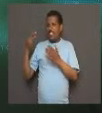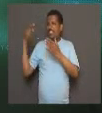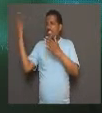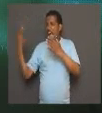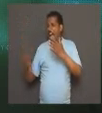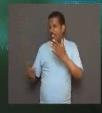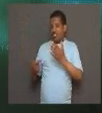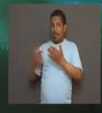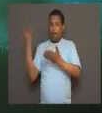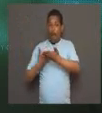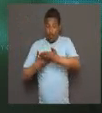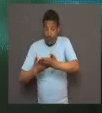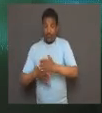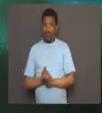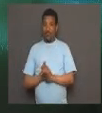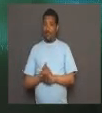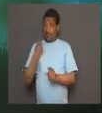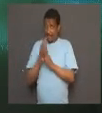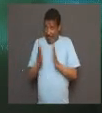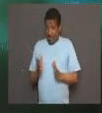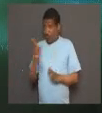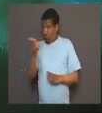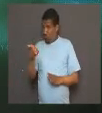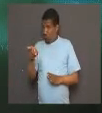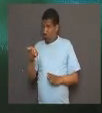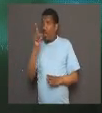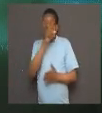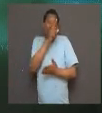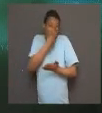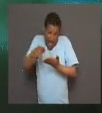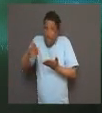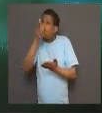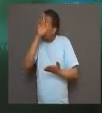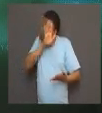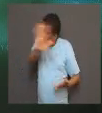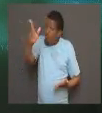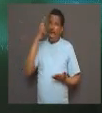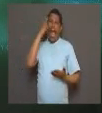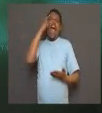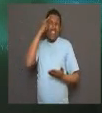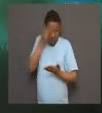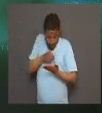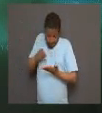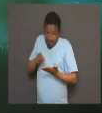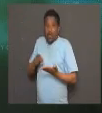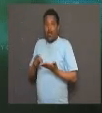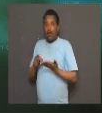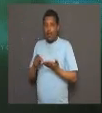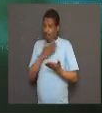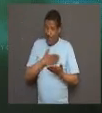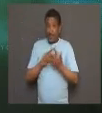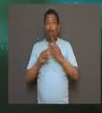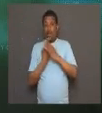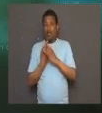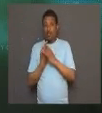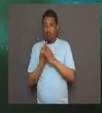maps. Make sure that you write your ideas down. Please begin, and